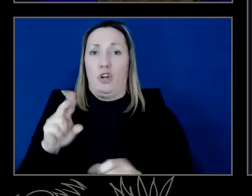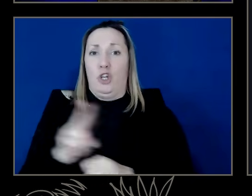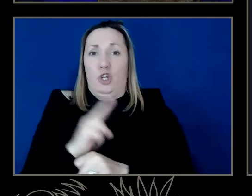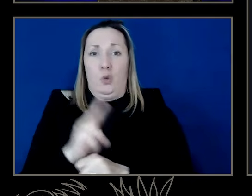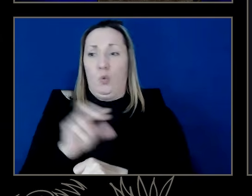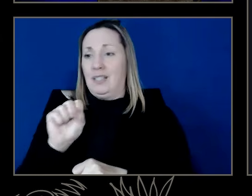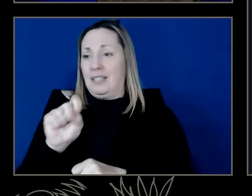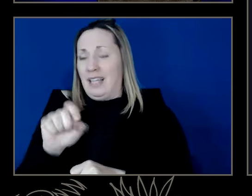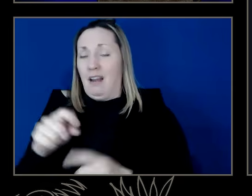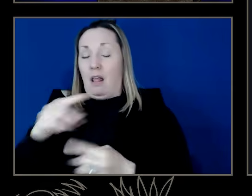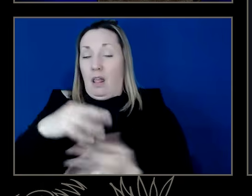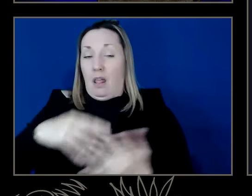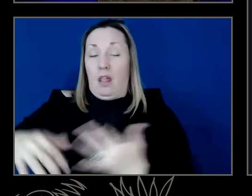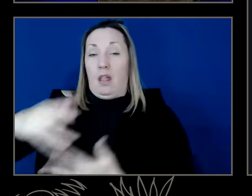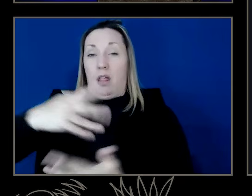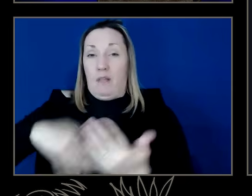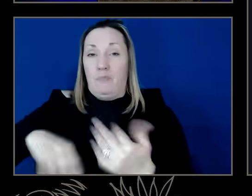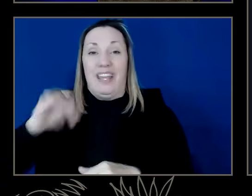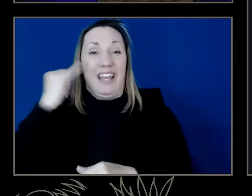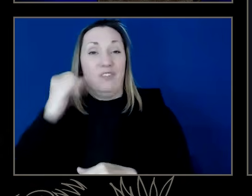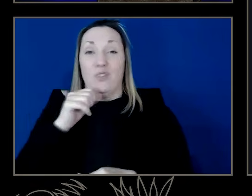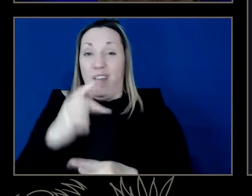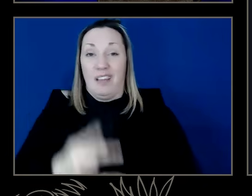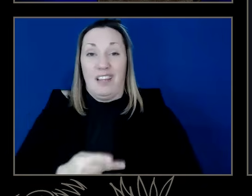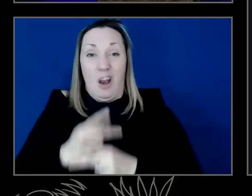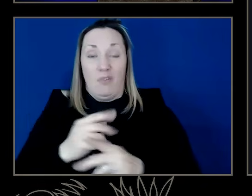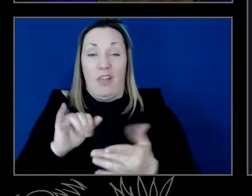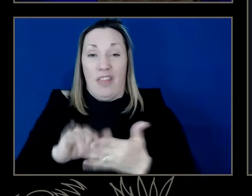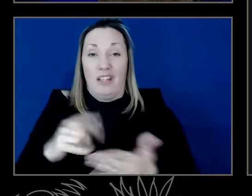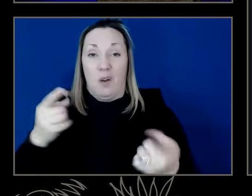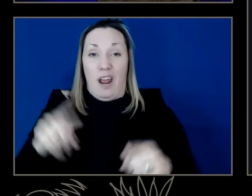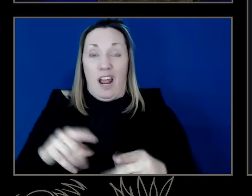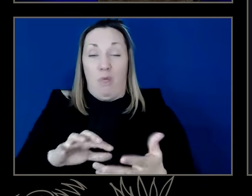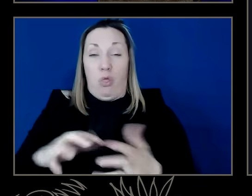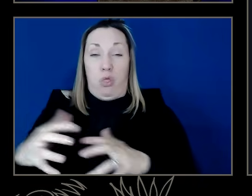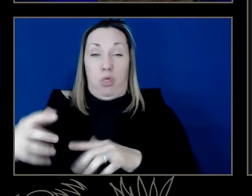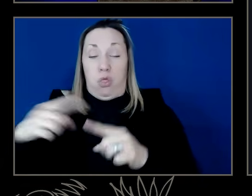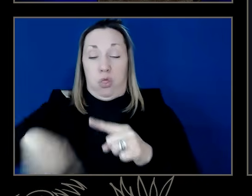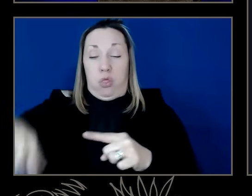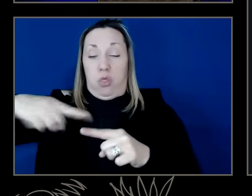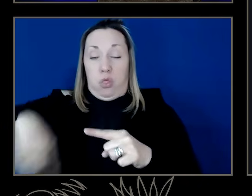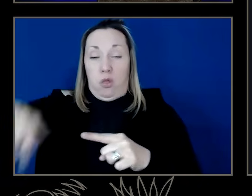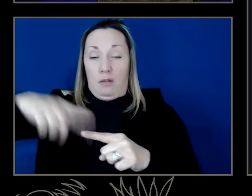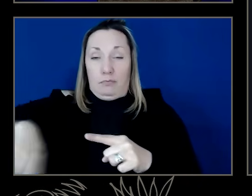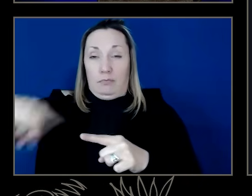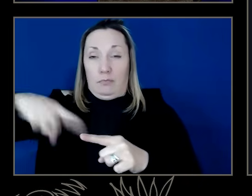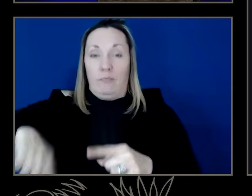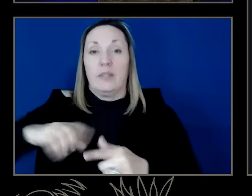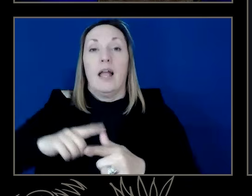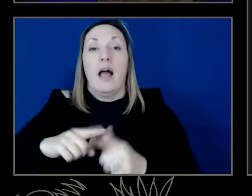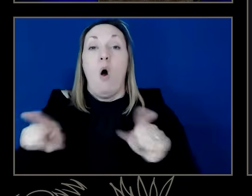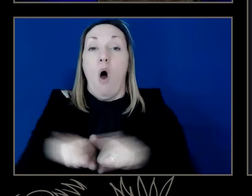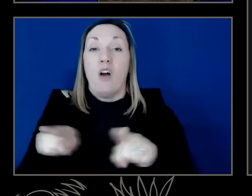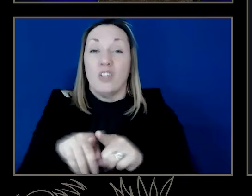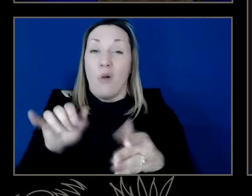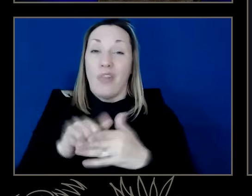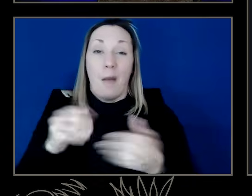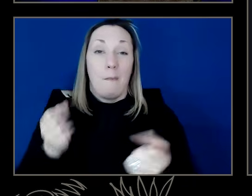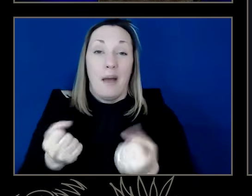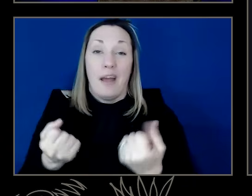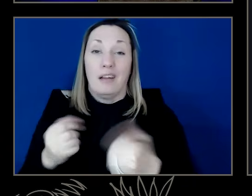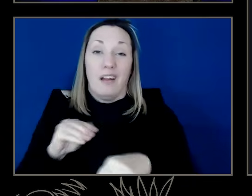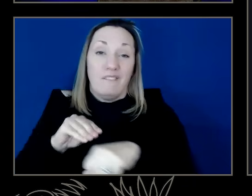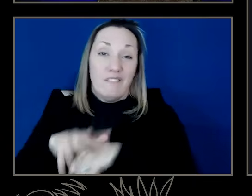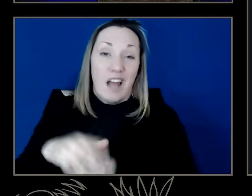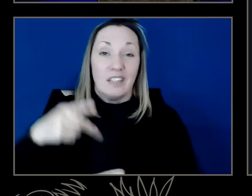triggers the same useState. And if you're not careful, this is where you go into infinite loop territory. And also, this might just affect props of